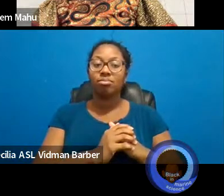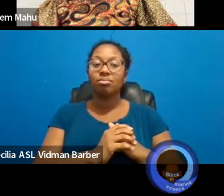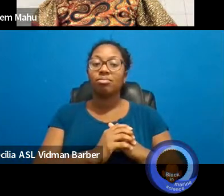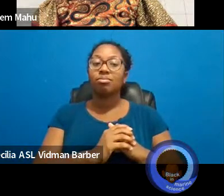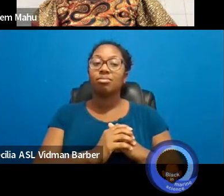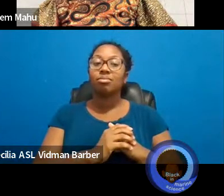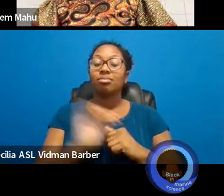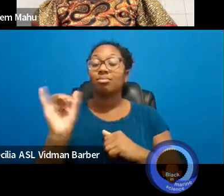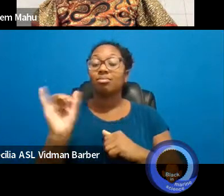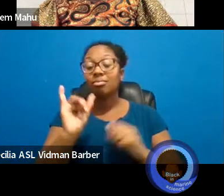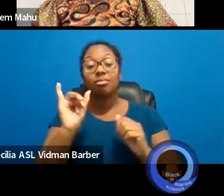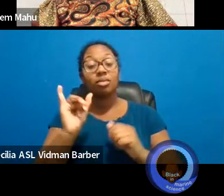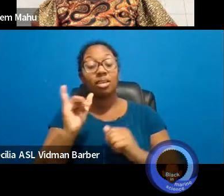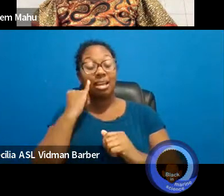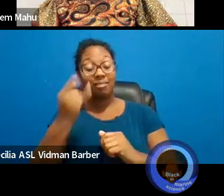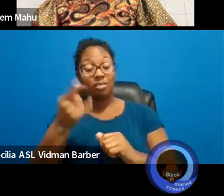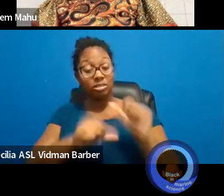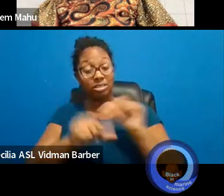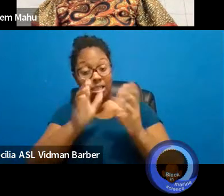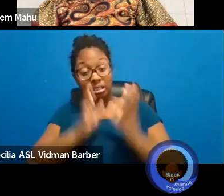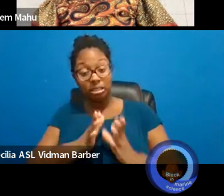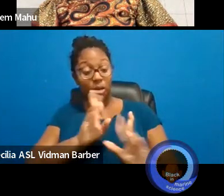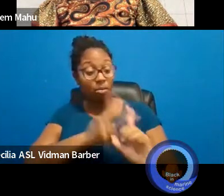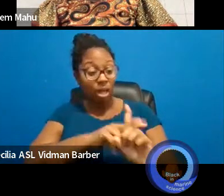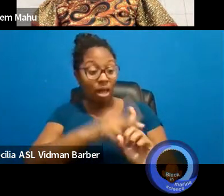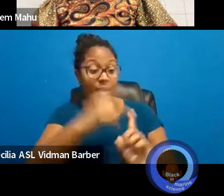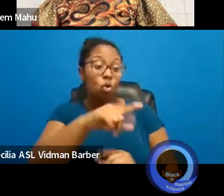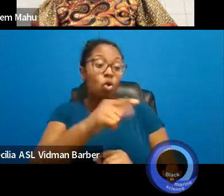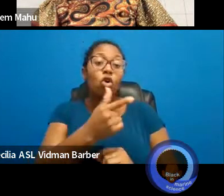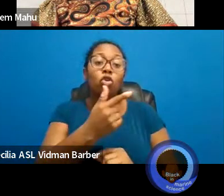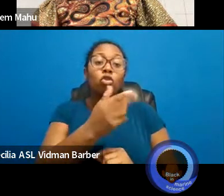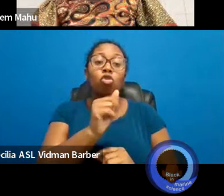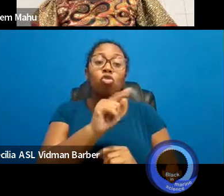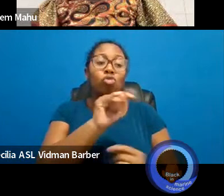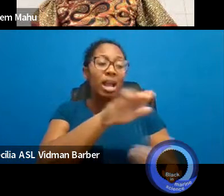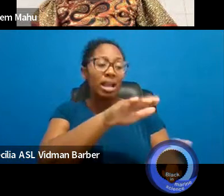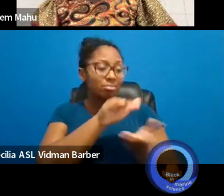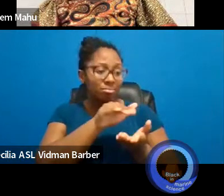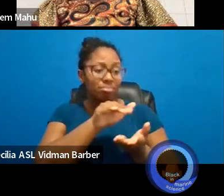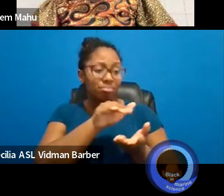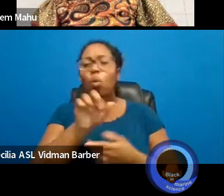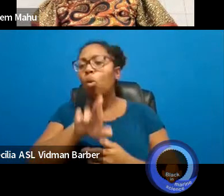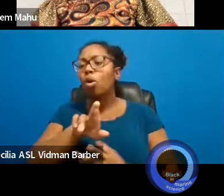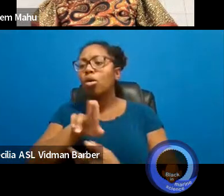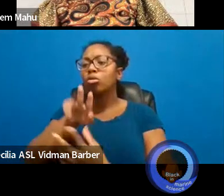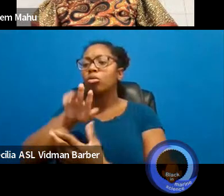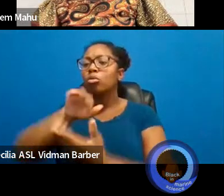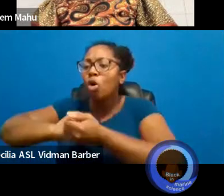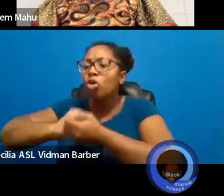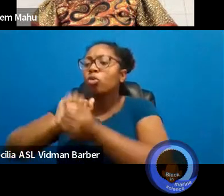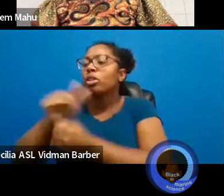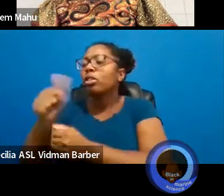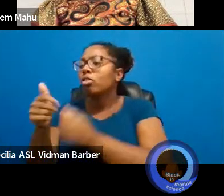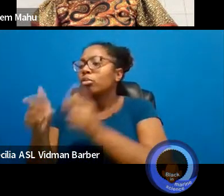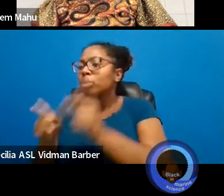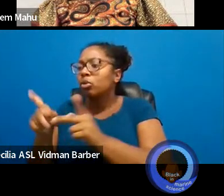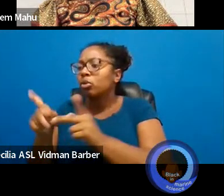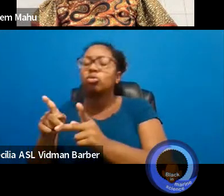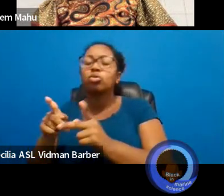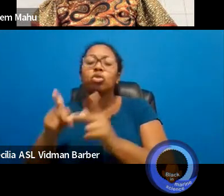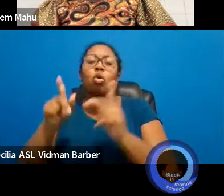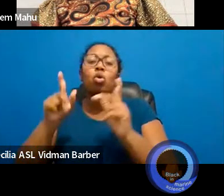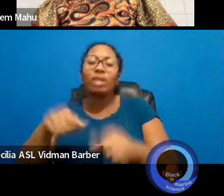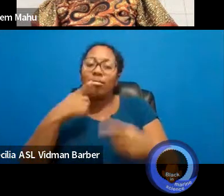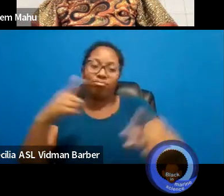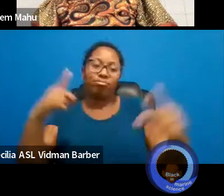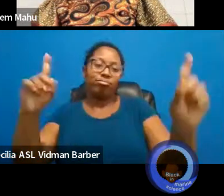apply for grants. We can also collaborate with our peers and other scientists to make things work. It's challenging, but it's still